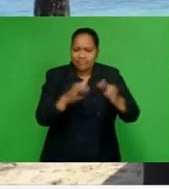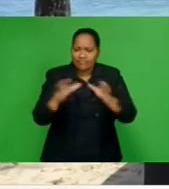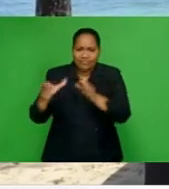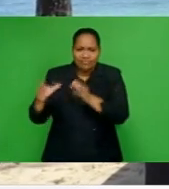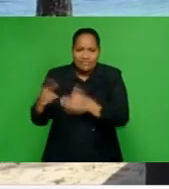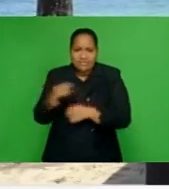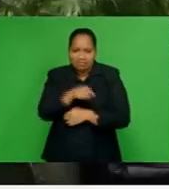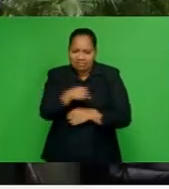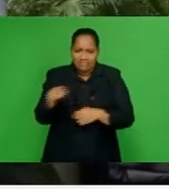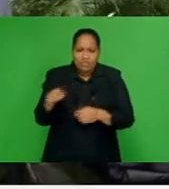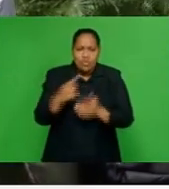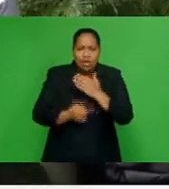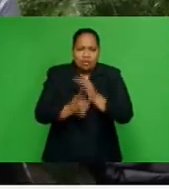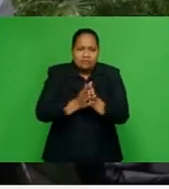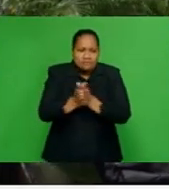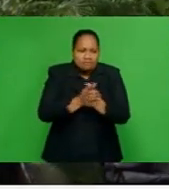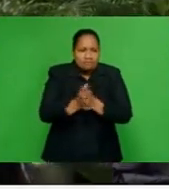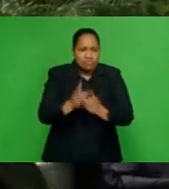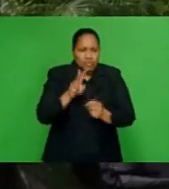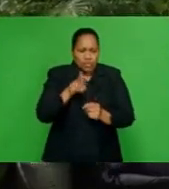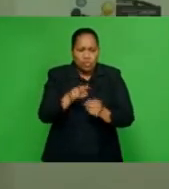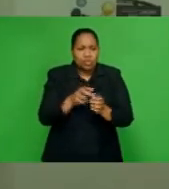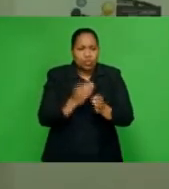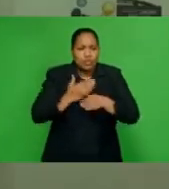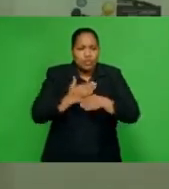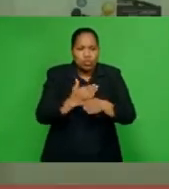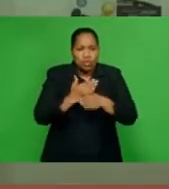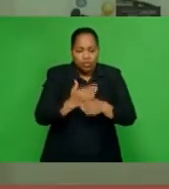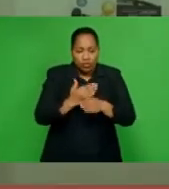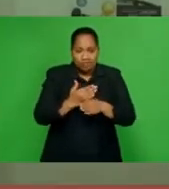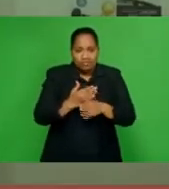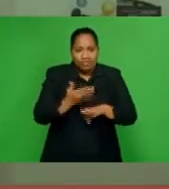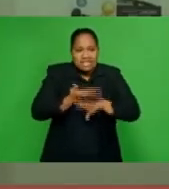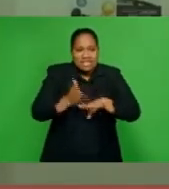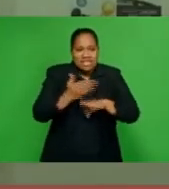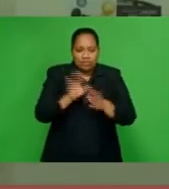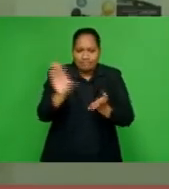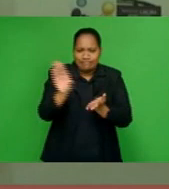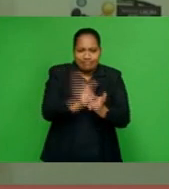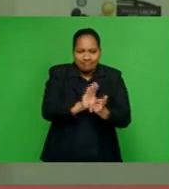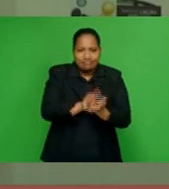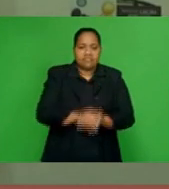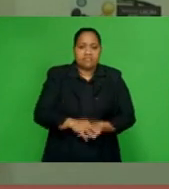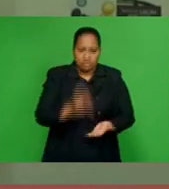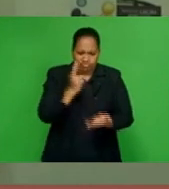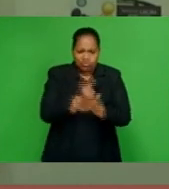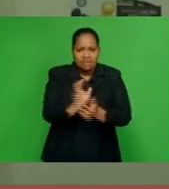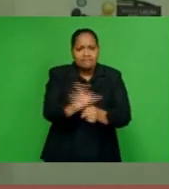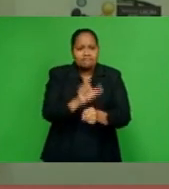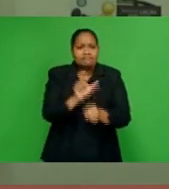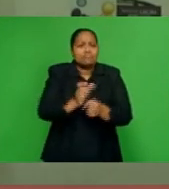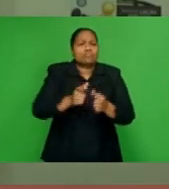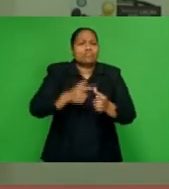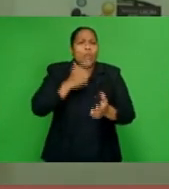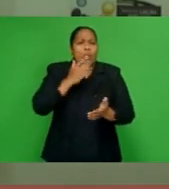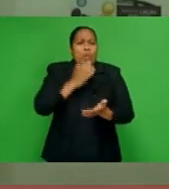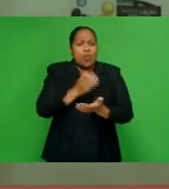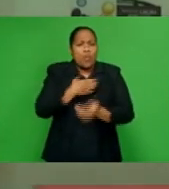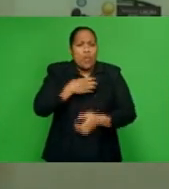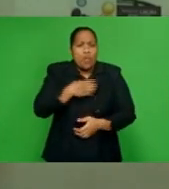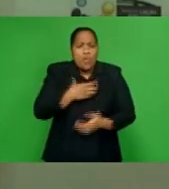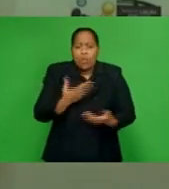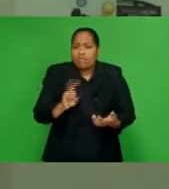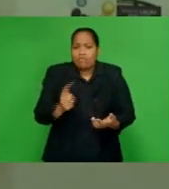looking forward to working with the new allocations. It's really creating a whole lot more within our